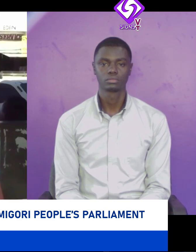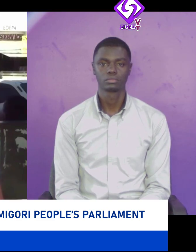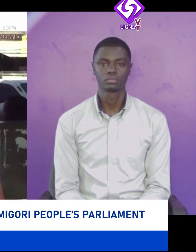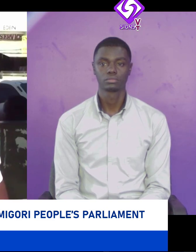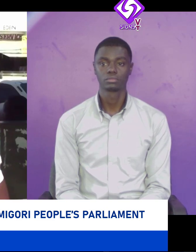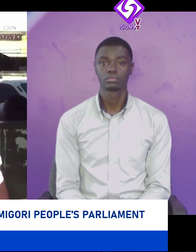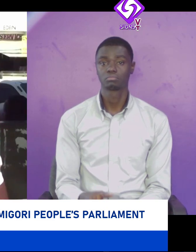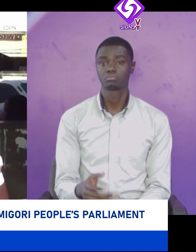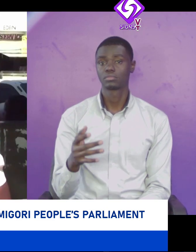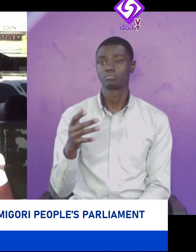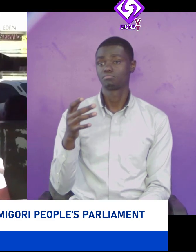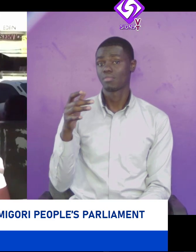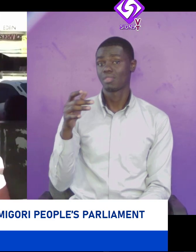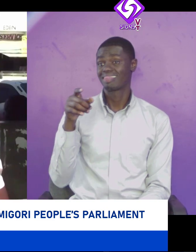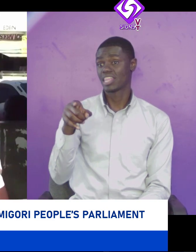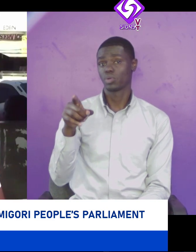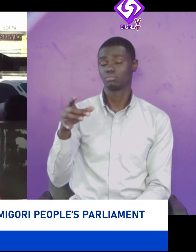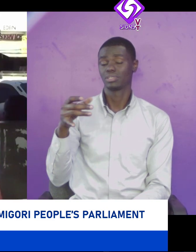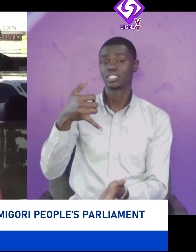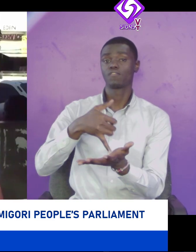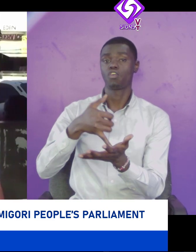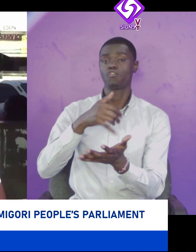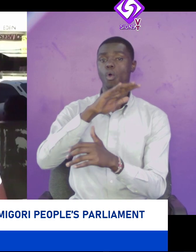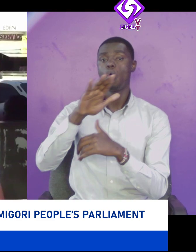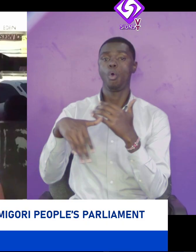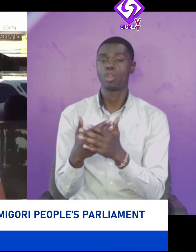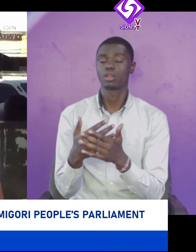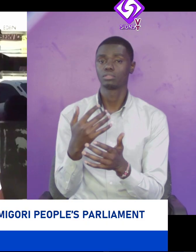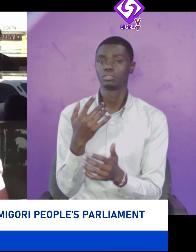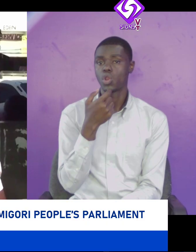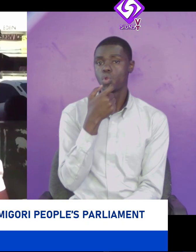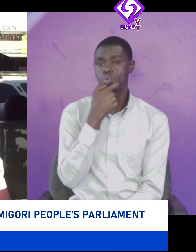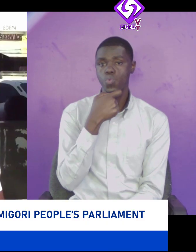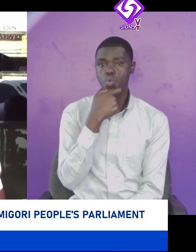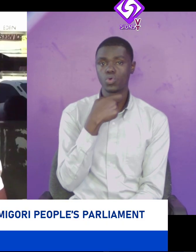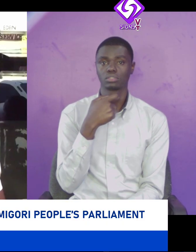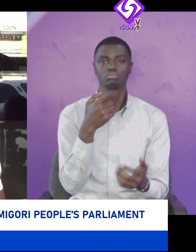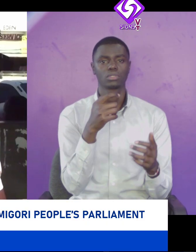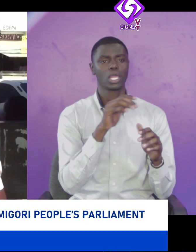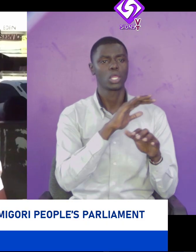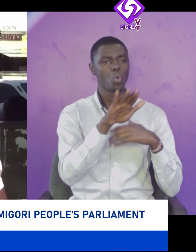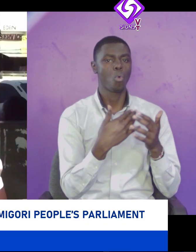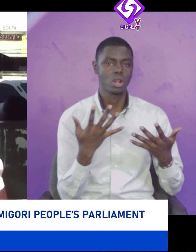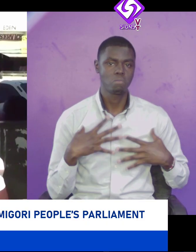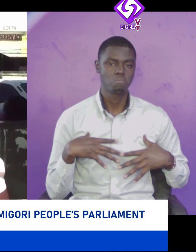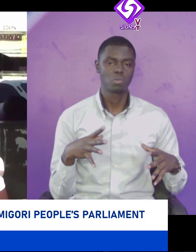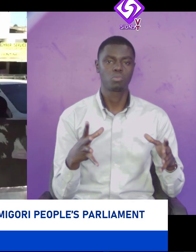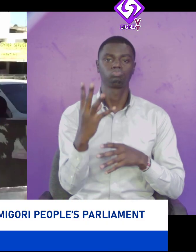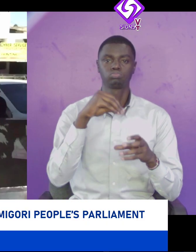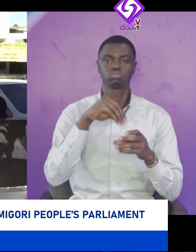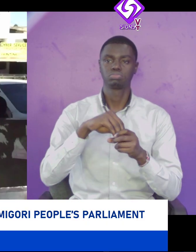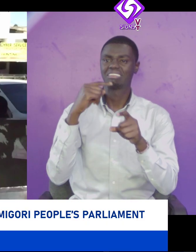Ile kitu inajumuisha Wajaluo wote na pia inajumuisha wananchi wote kutoka